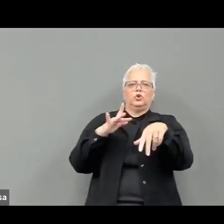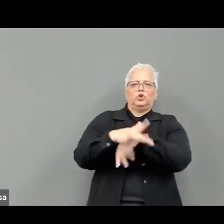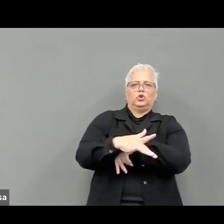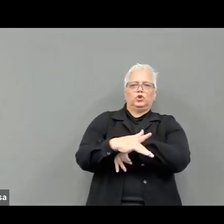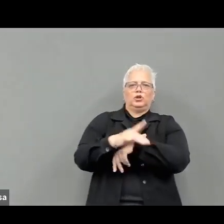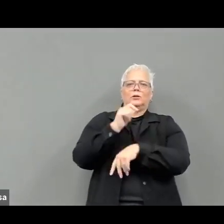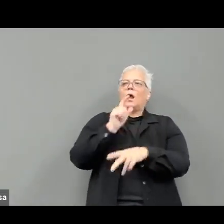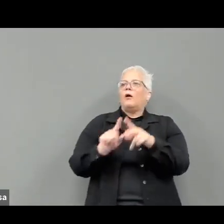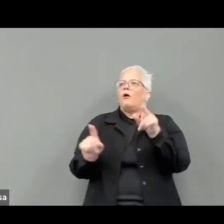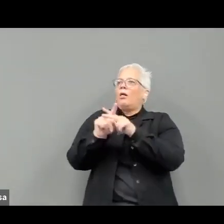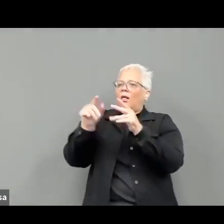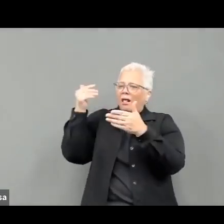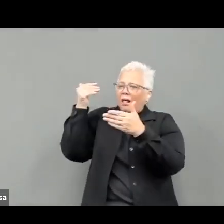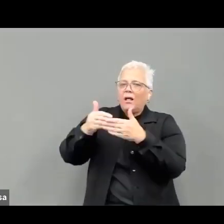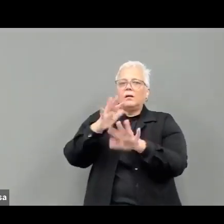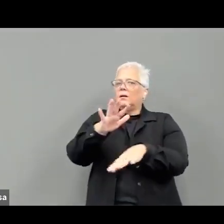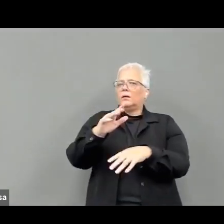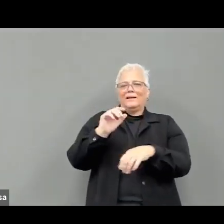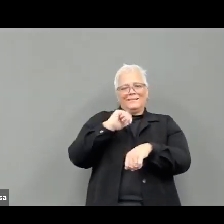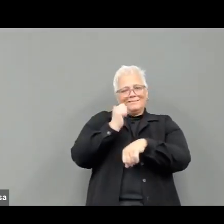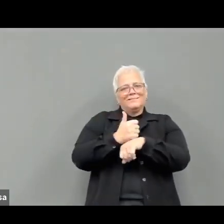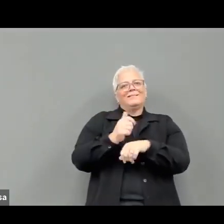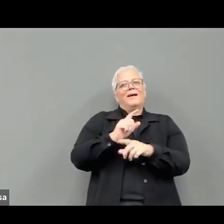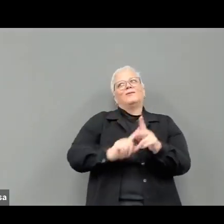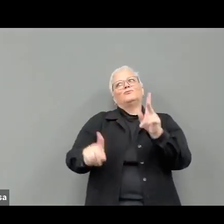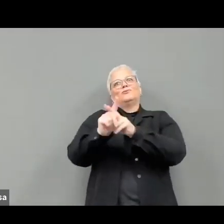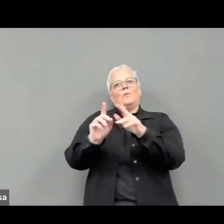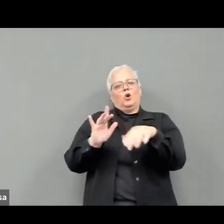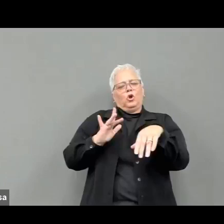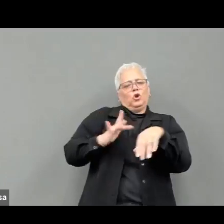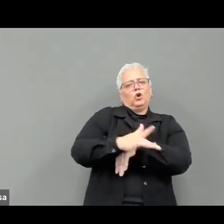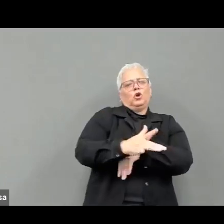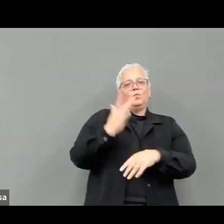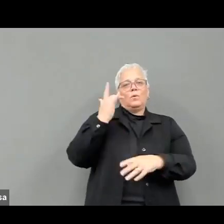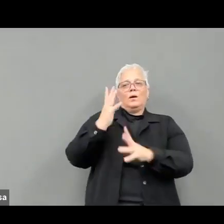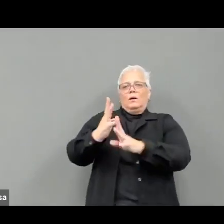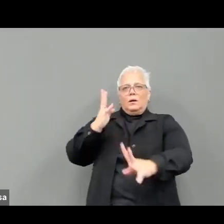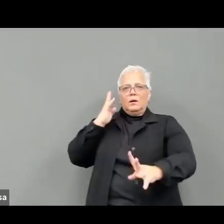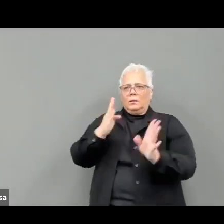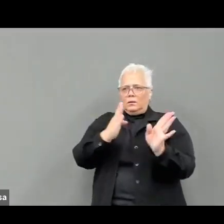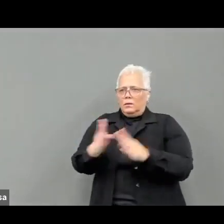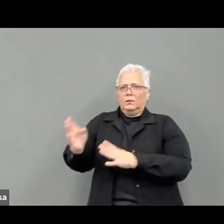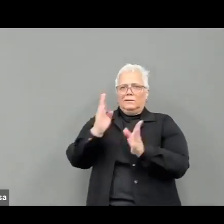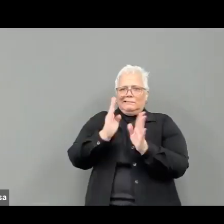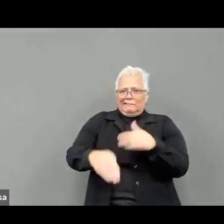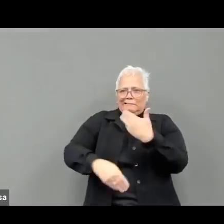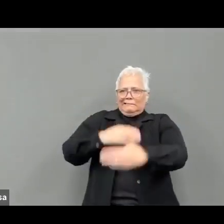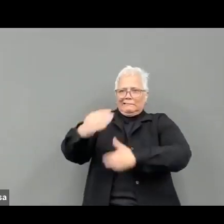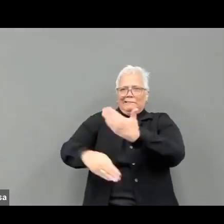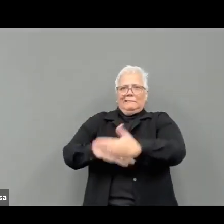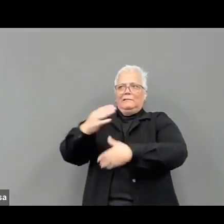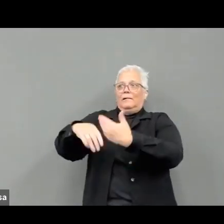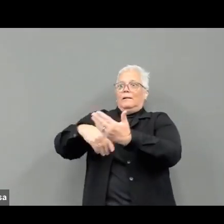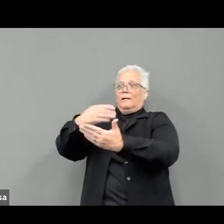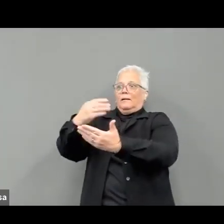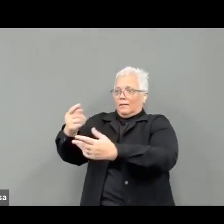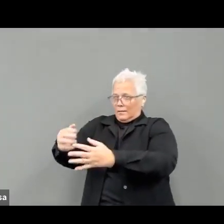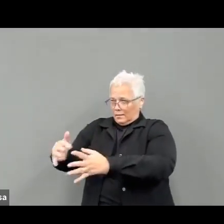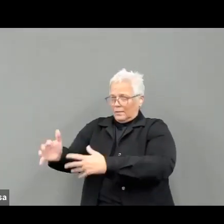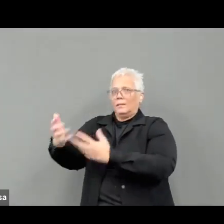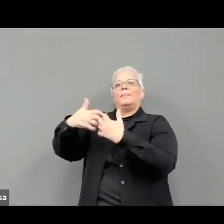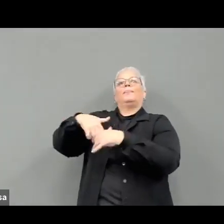way. Sand Springs Mayor and Pharmacist Jim Spoon says he and other pharmacies, they are geared up and ready to do